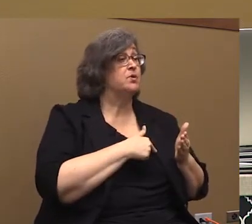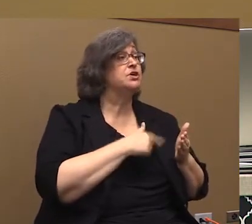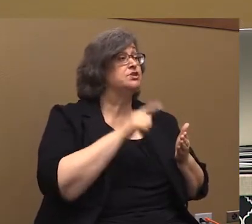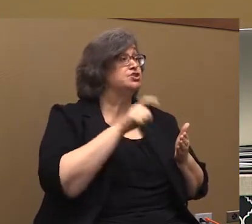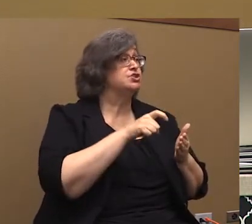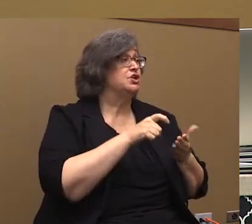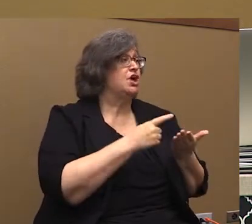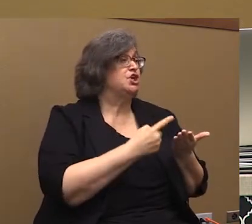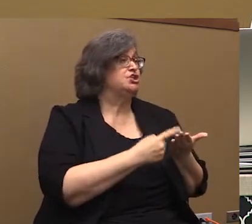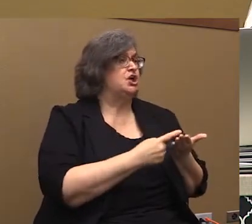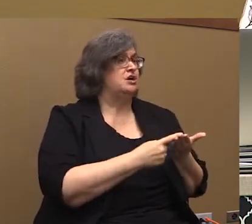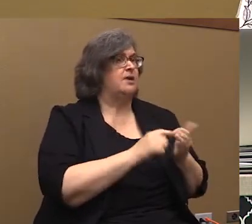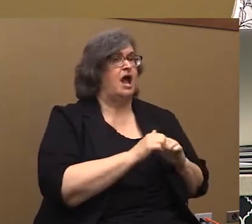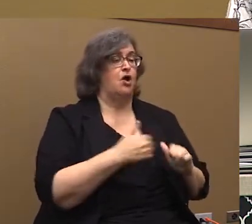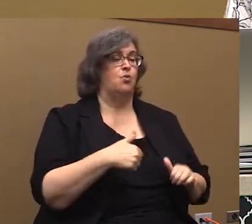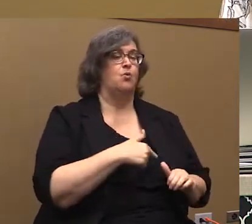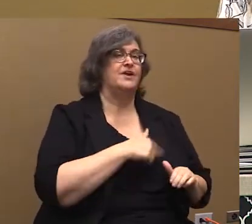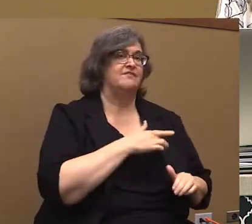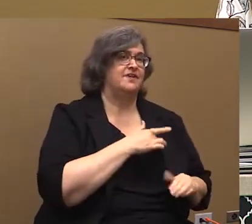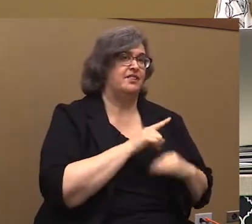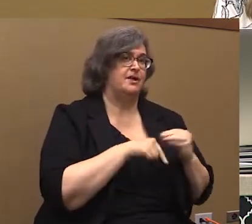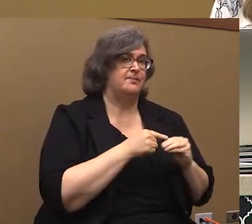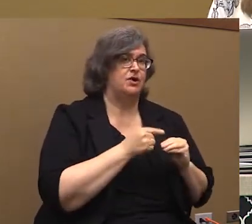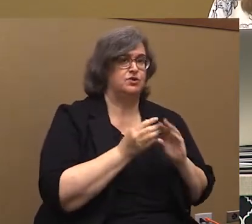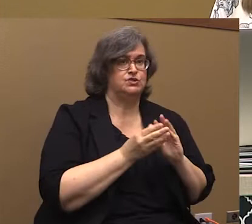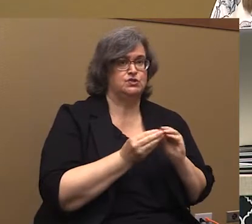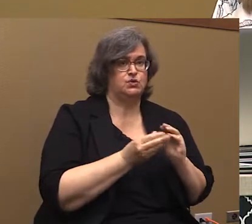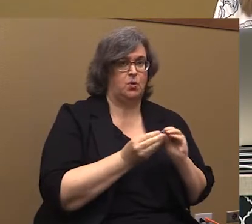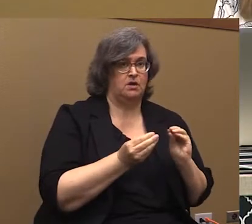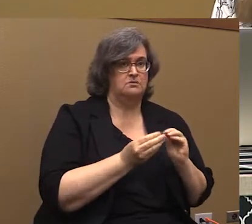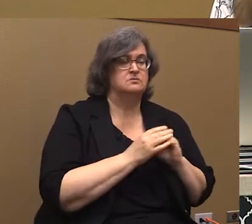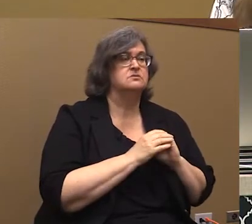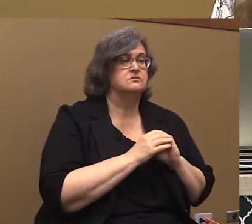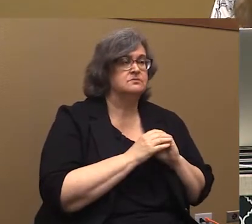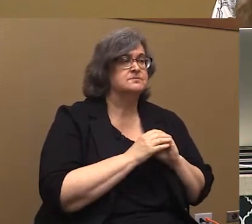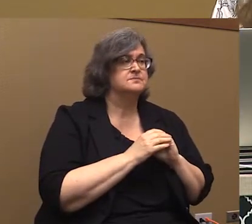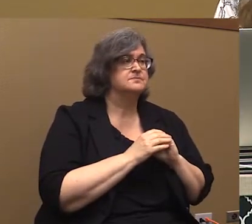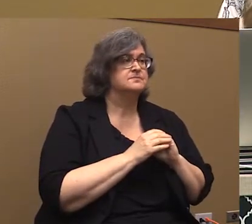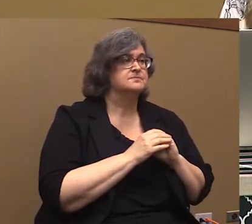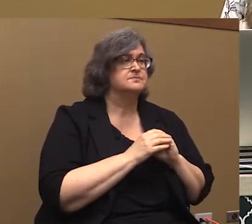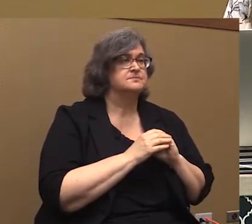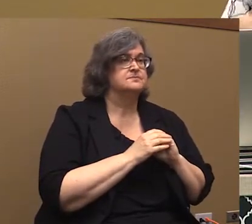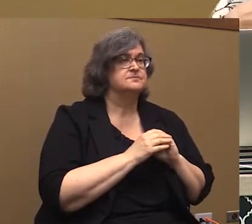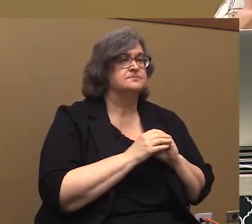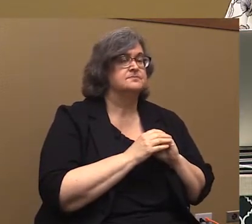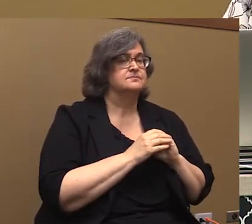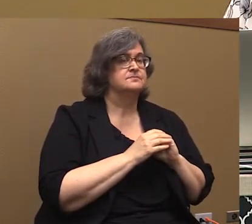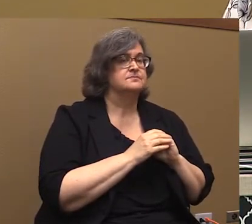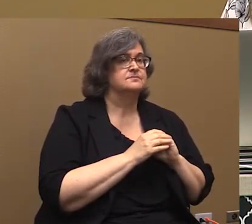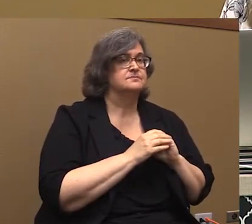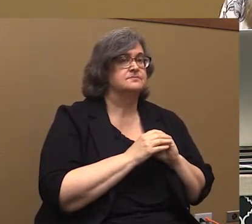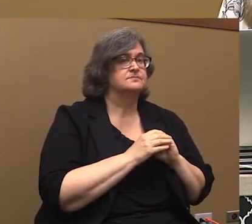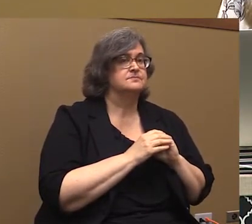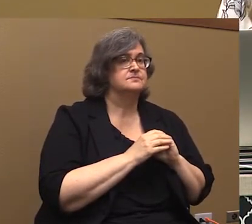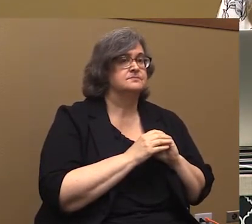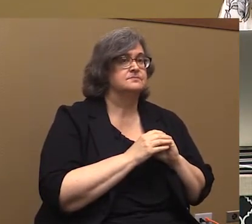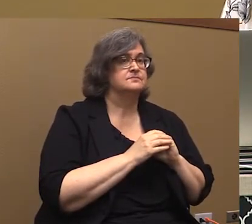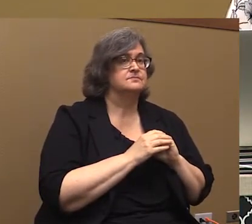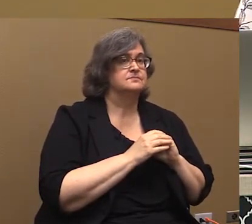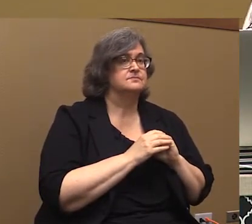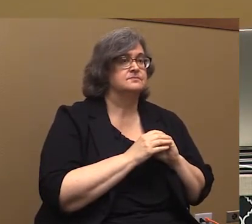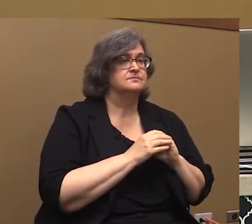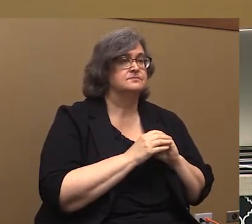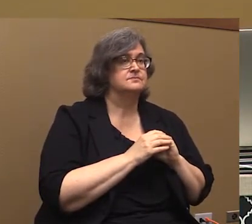facial expressions when we're telling the story. But maybe we might talk about how we feel about